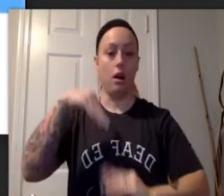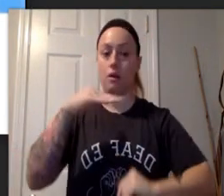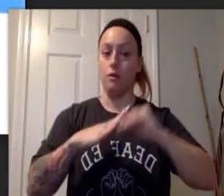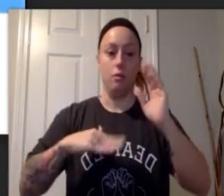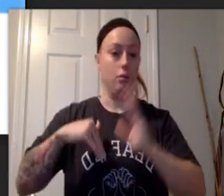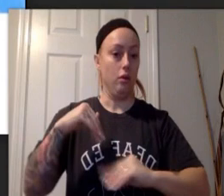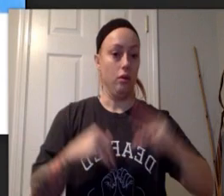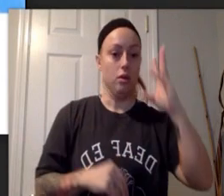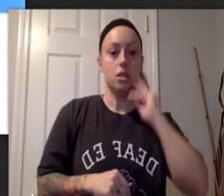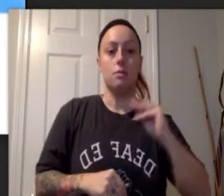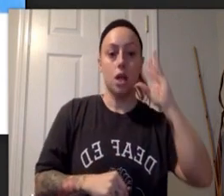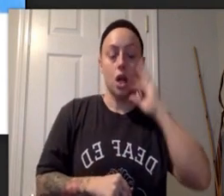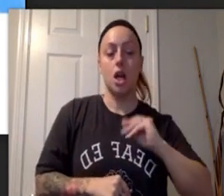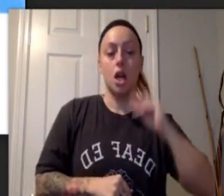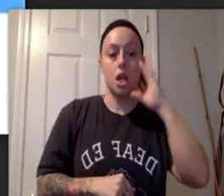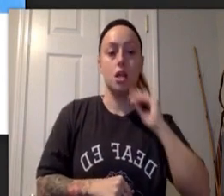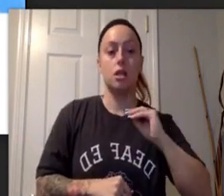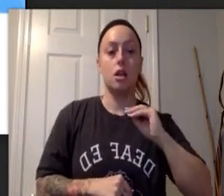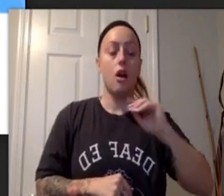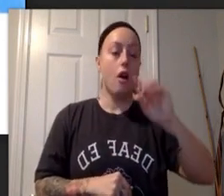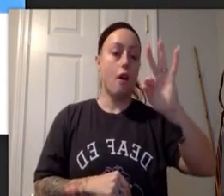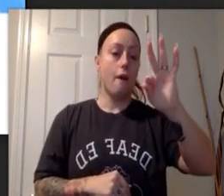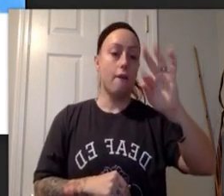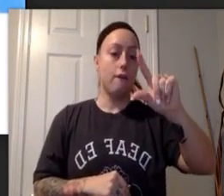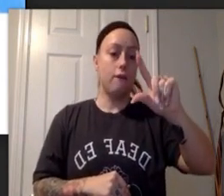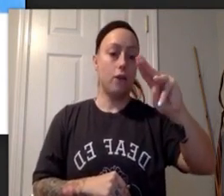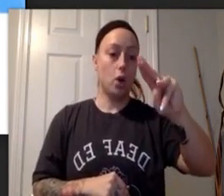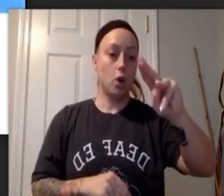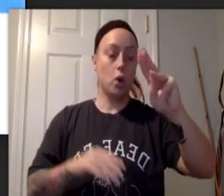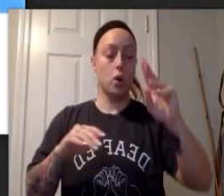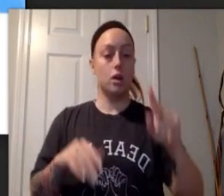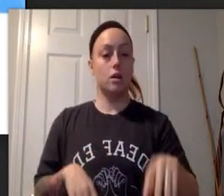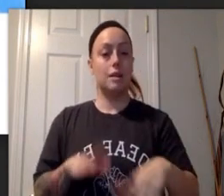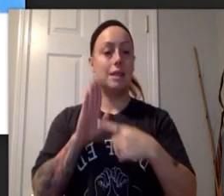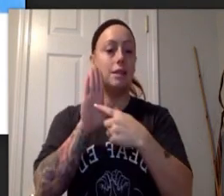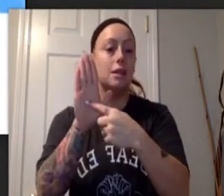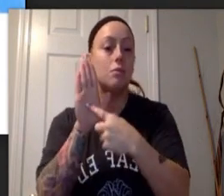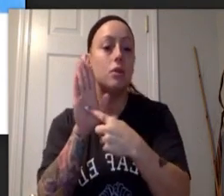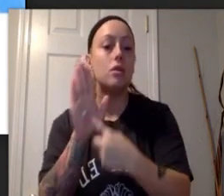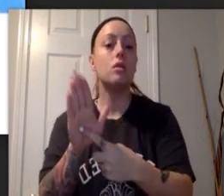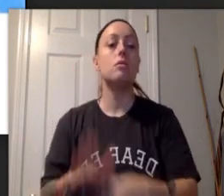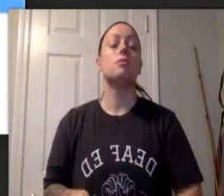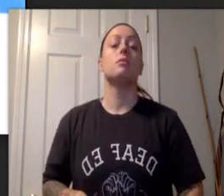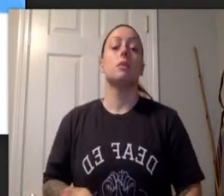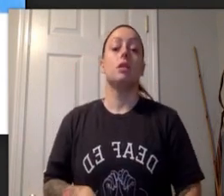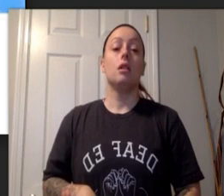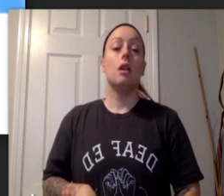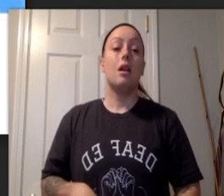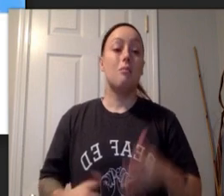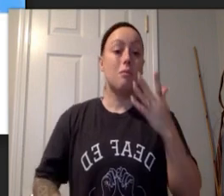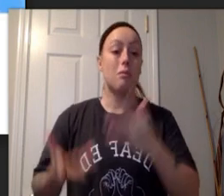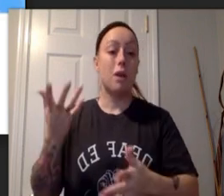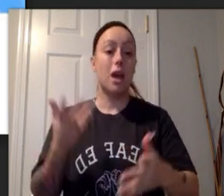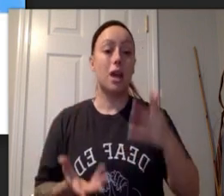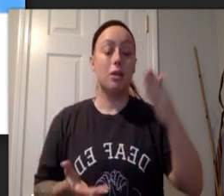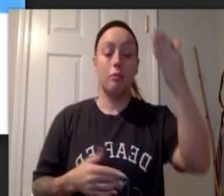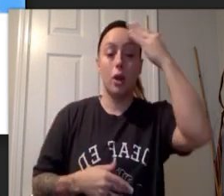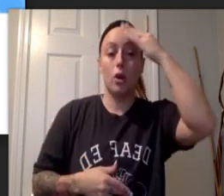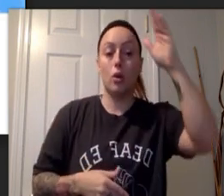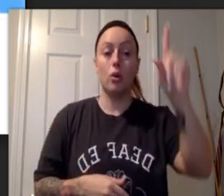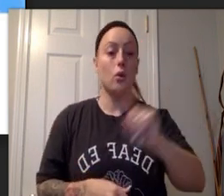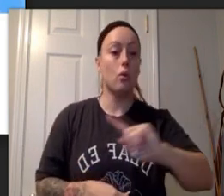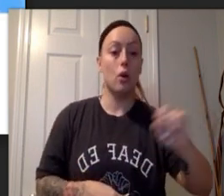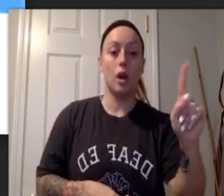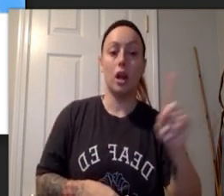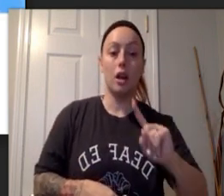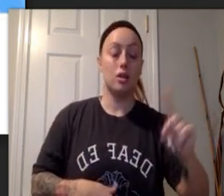experiencing some flu-like symptoms. They can be really disoriented, so hands can fly when people wake up, but that's usually